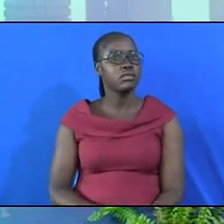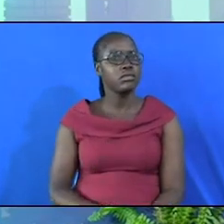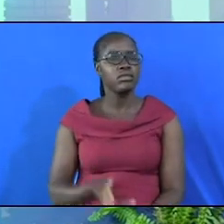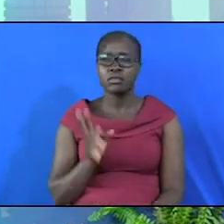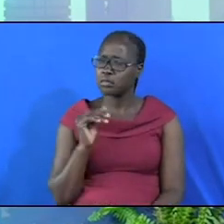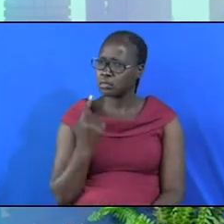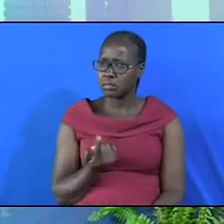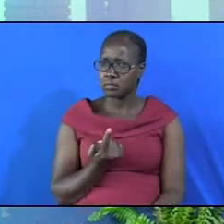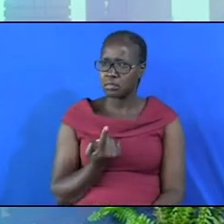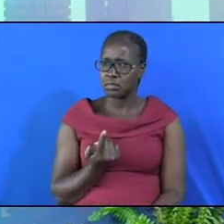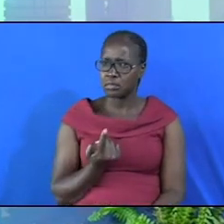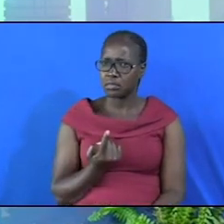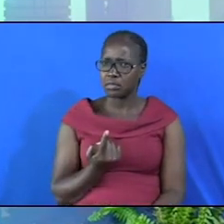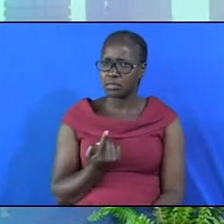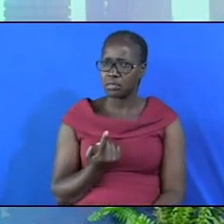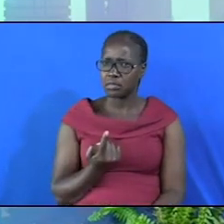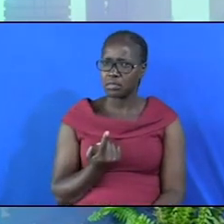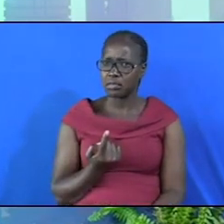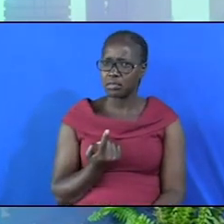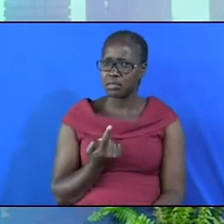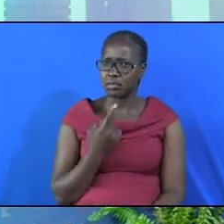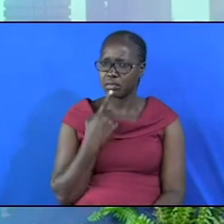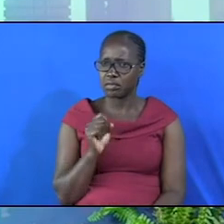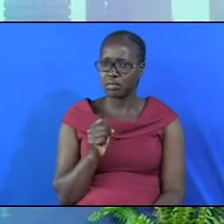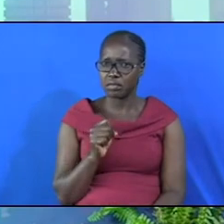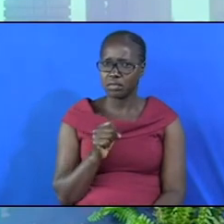No one came. So